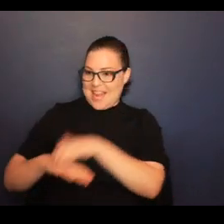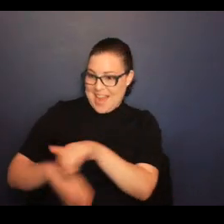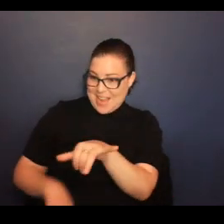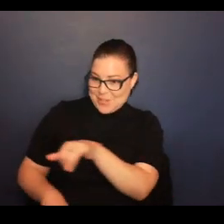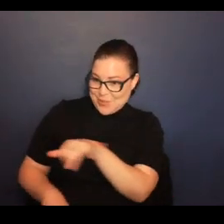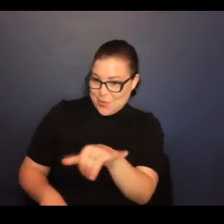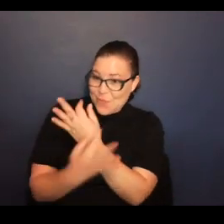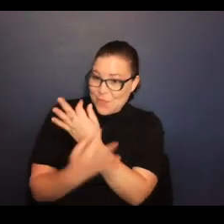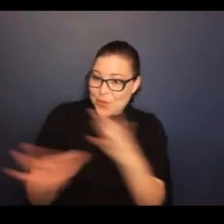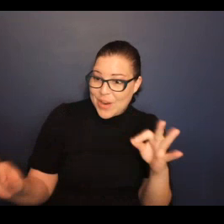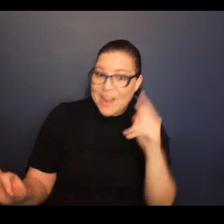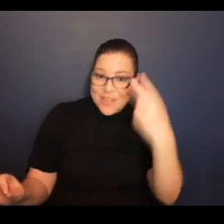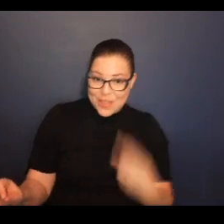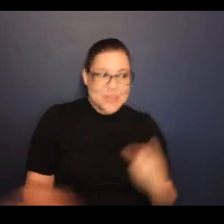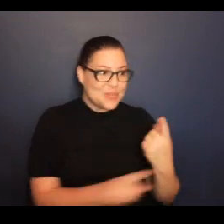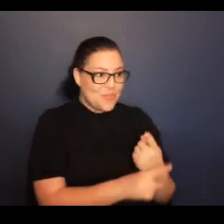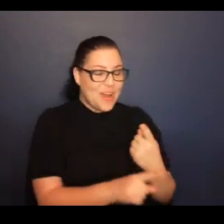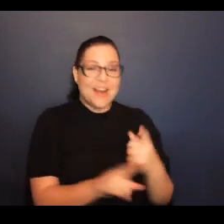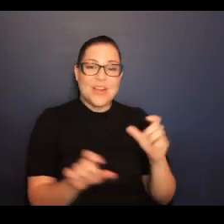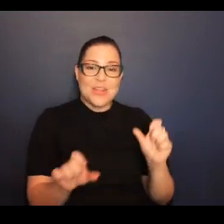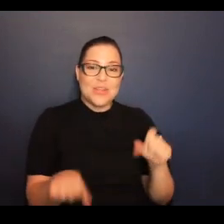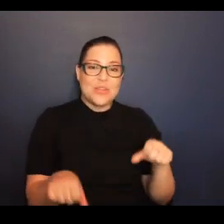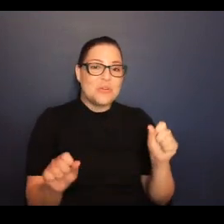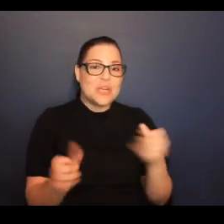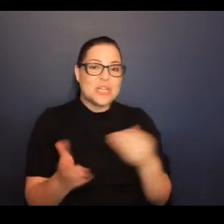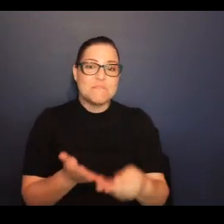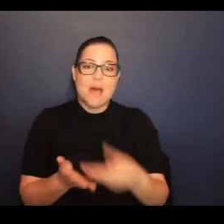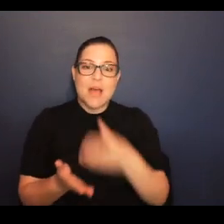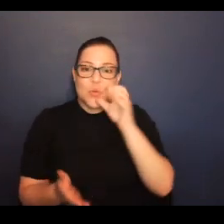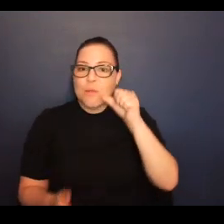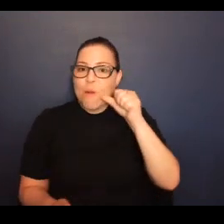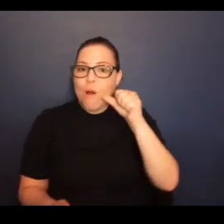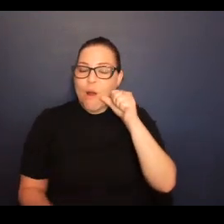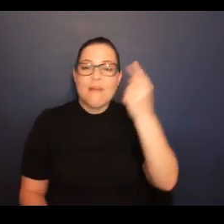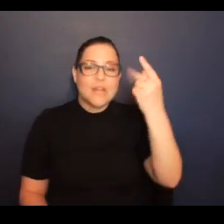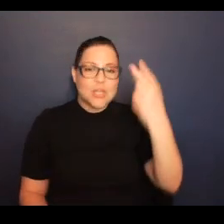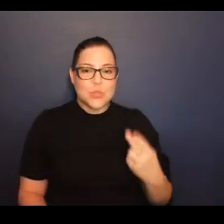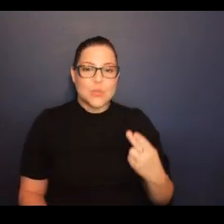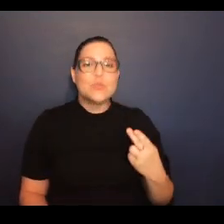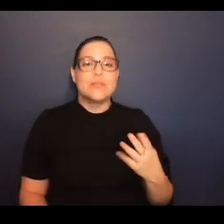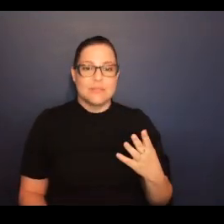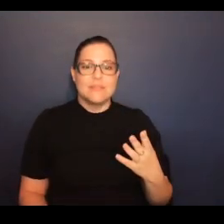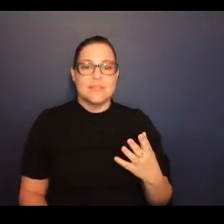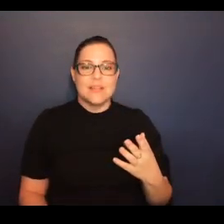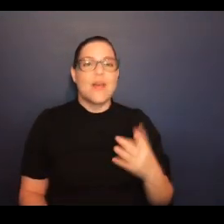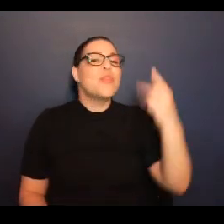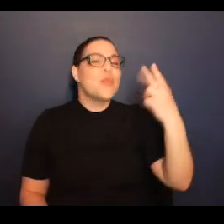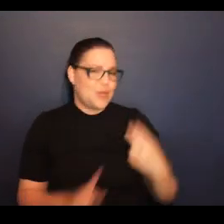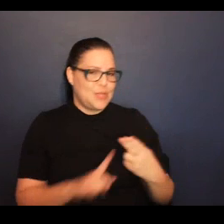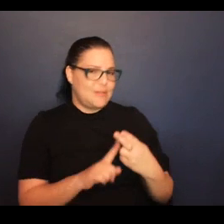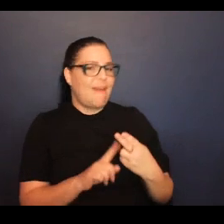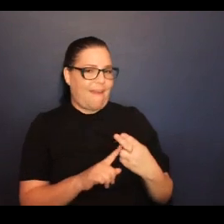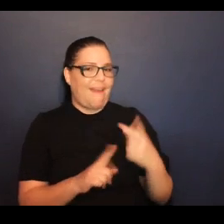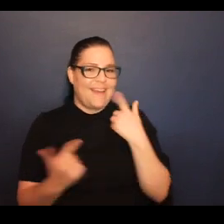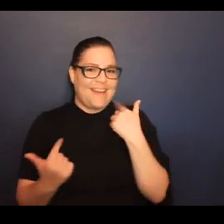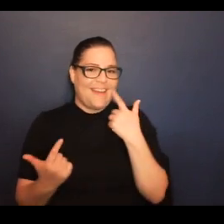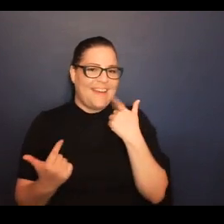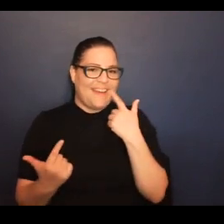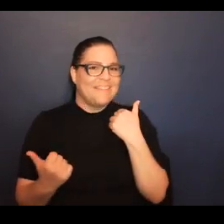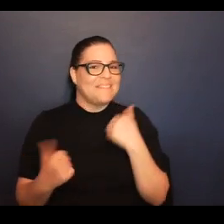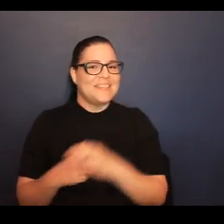are free. Thursdays. And you can always buy drinks at the bar. Is it Tuesday? Thursday. Like right Thursdays. Ladies' night is Thursday. That's where we're going.